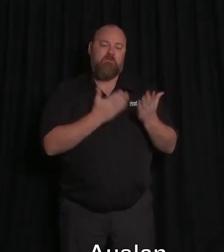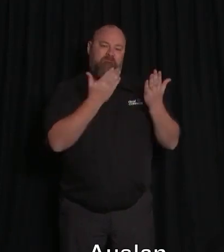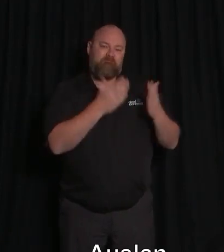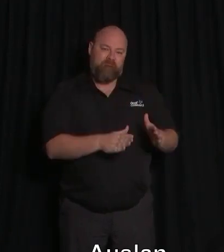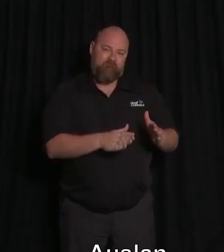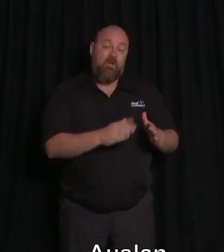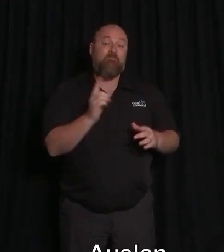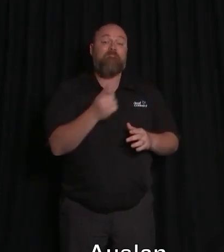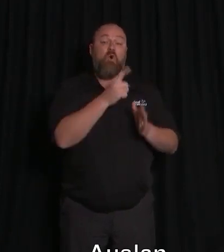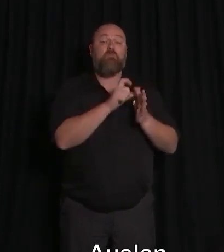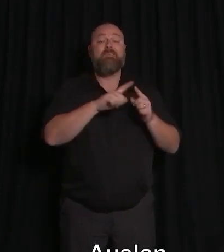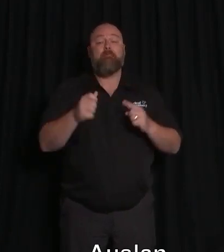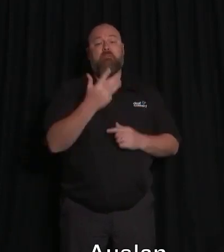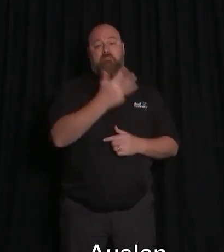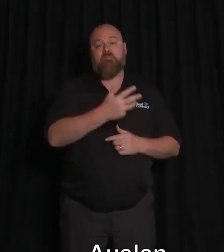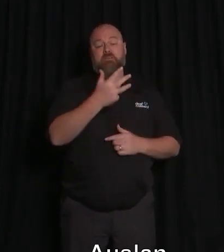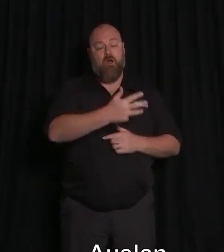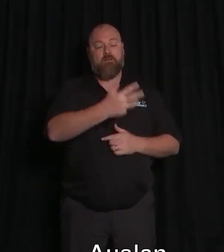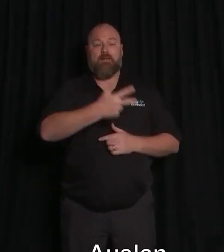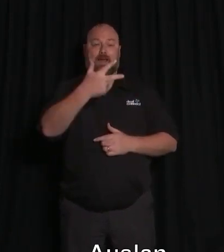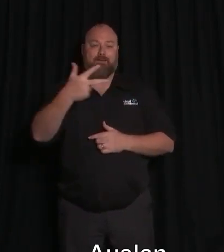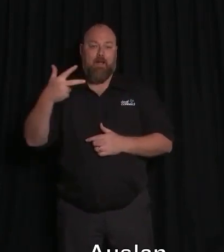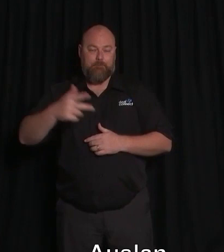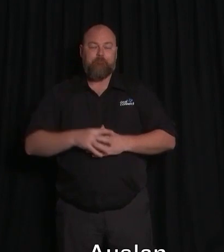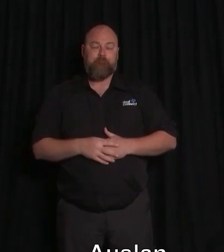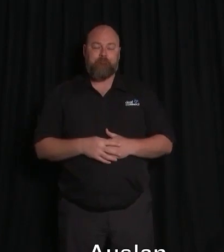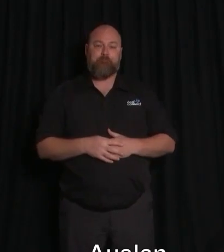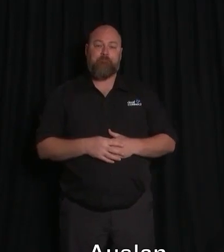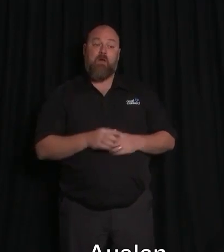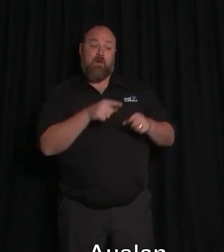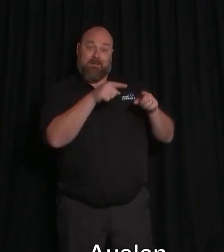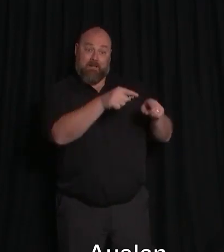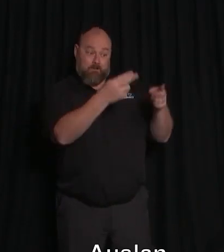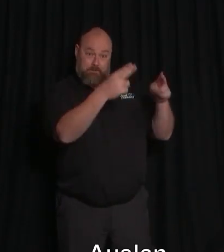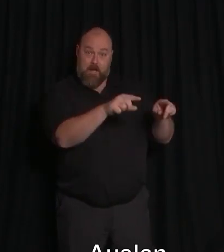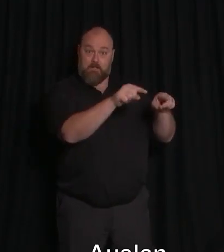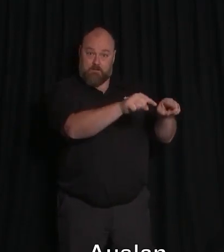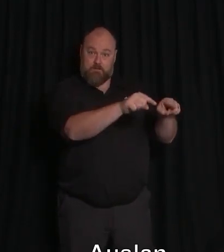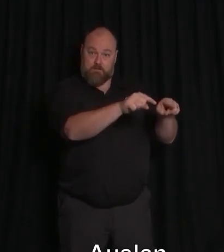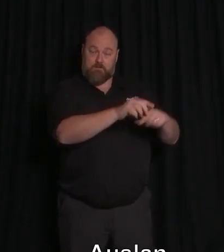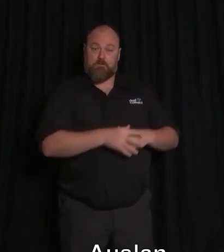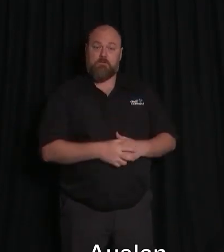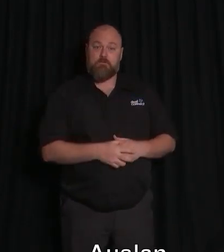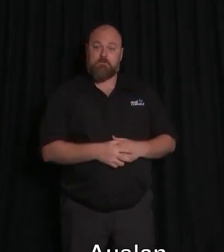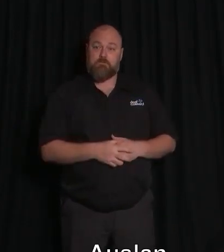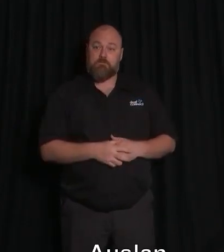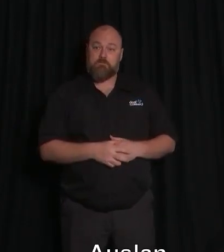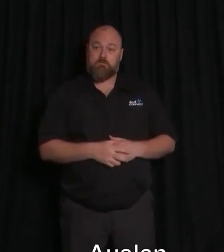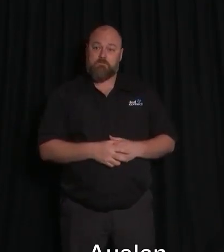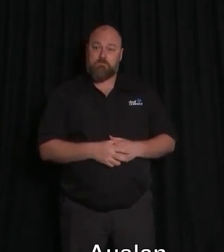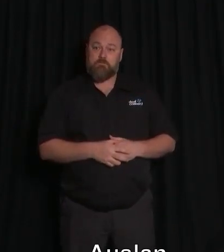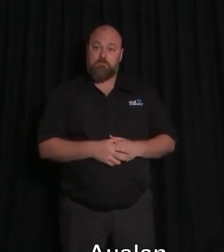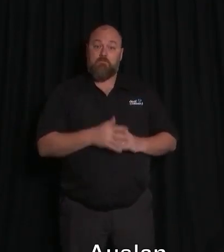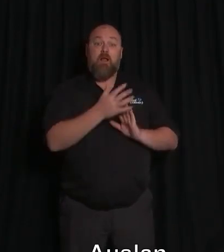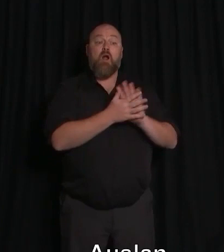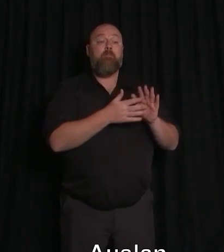December 1998. And his death was a mark for Zaki Ahmed